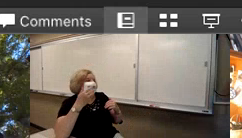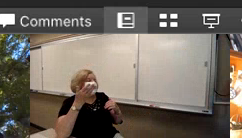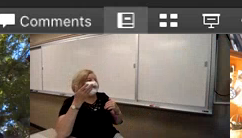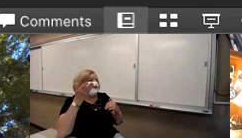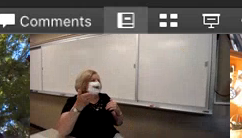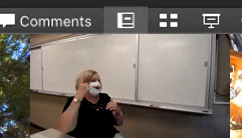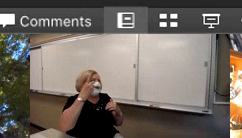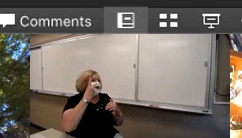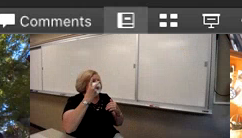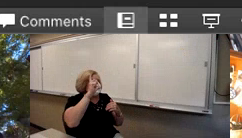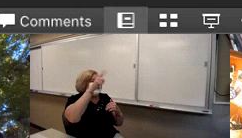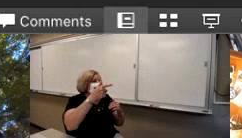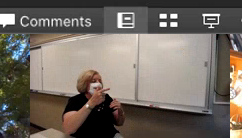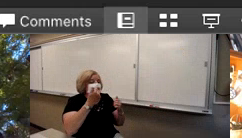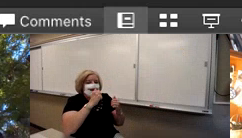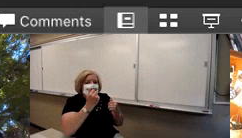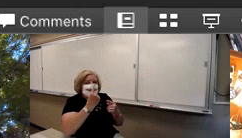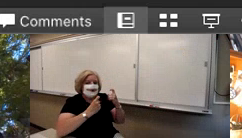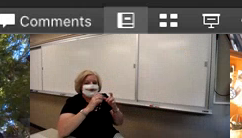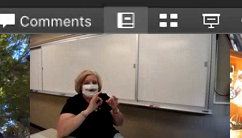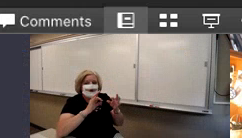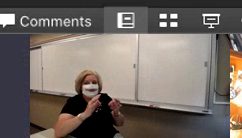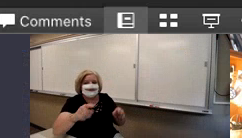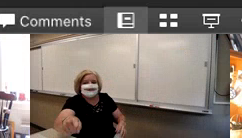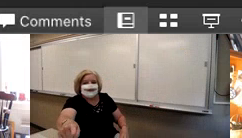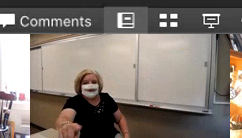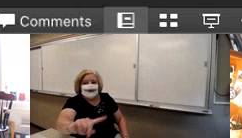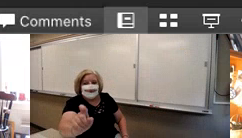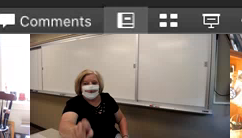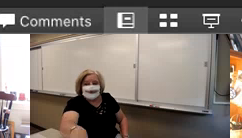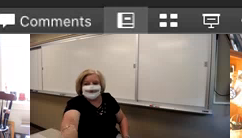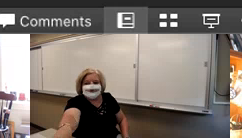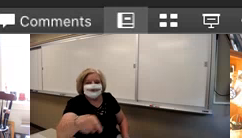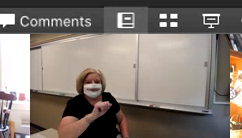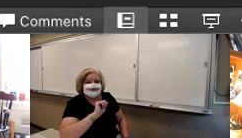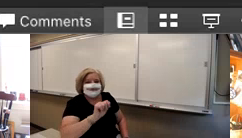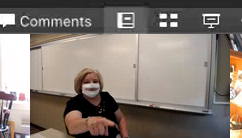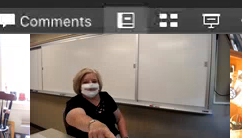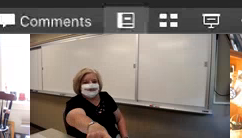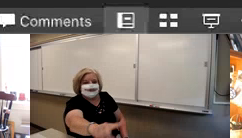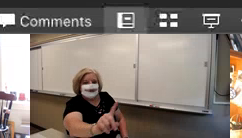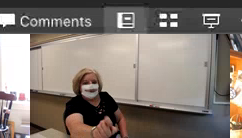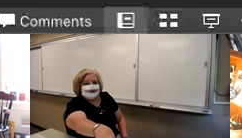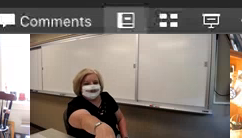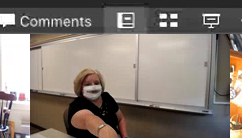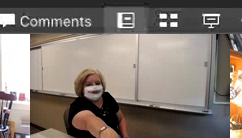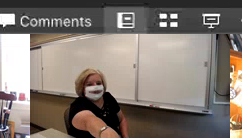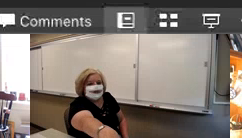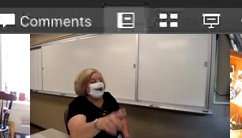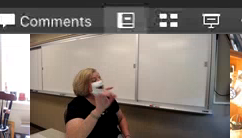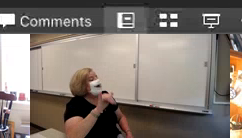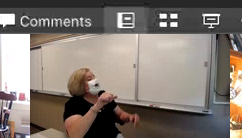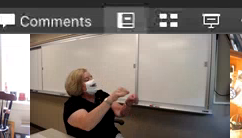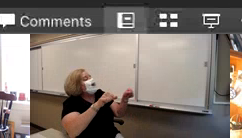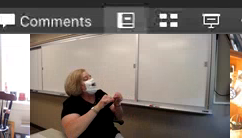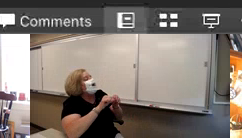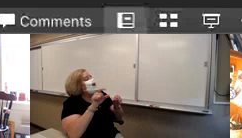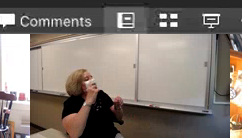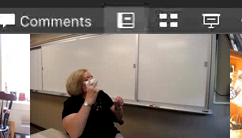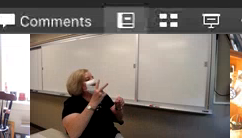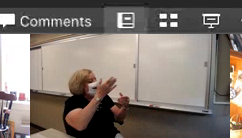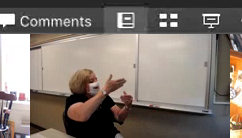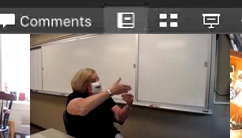comments? Candace, I have one real quick. Yeah. That area where you can see the files button and